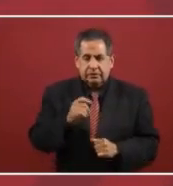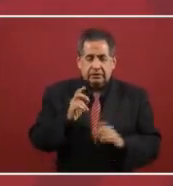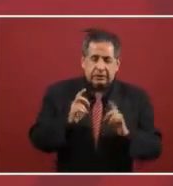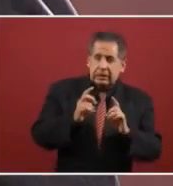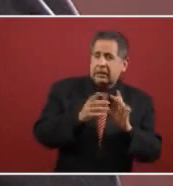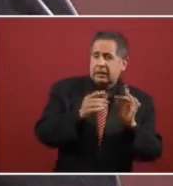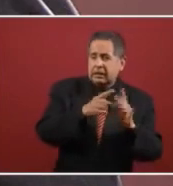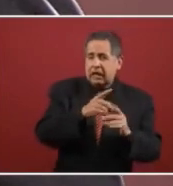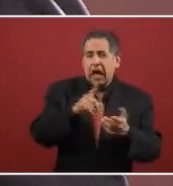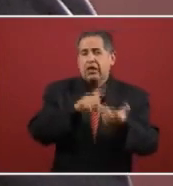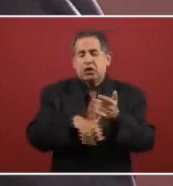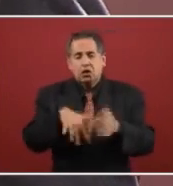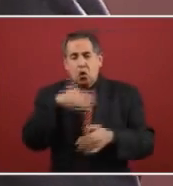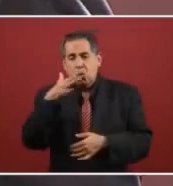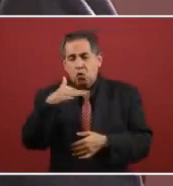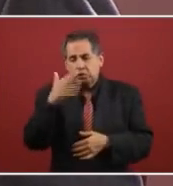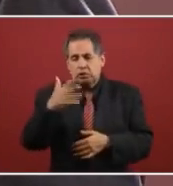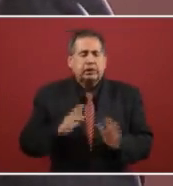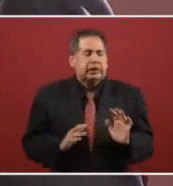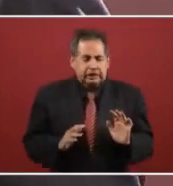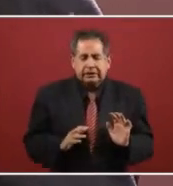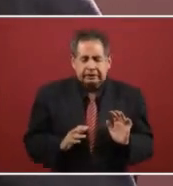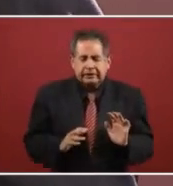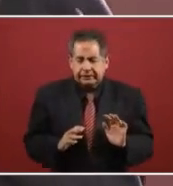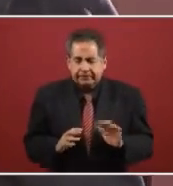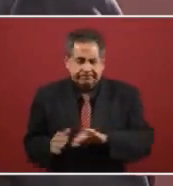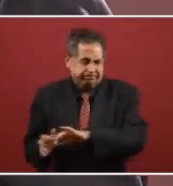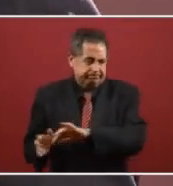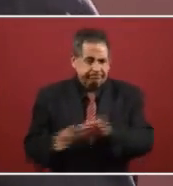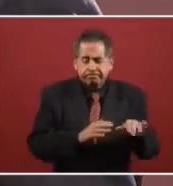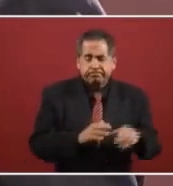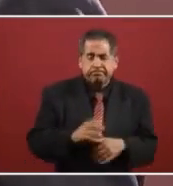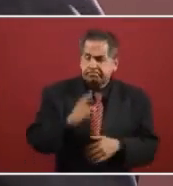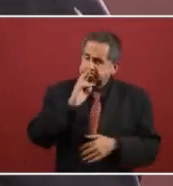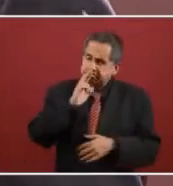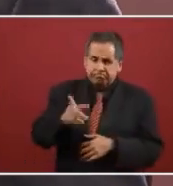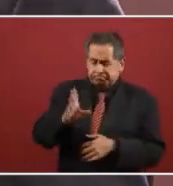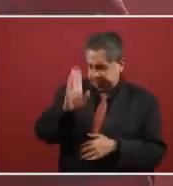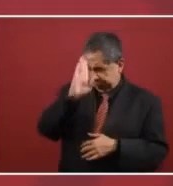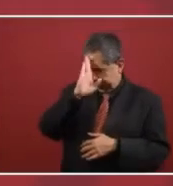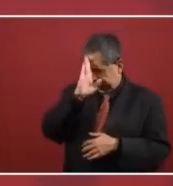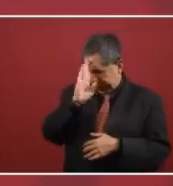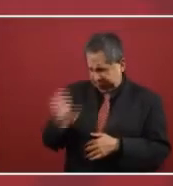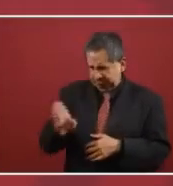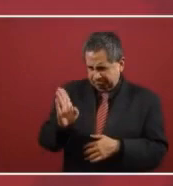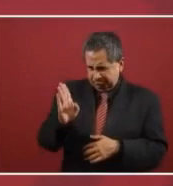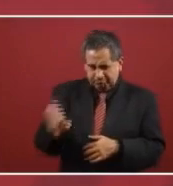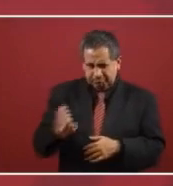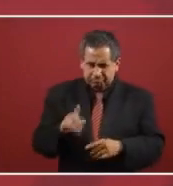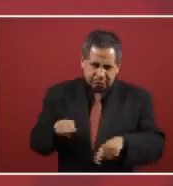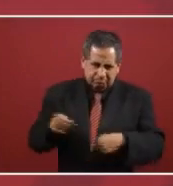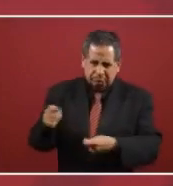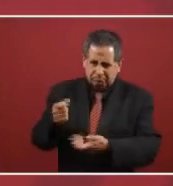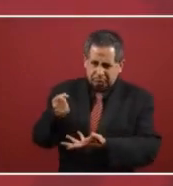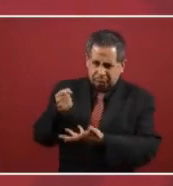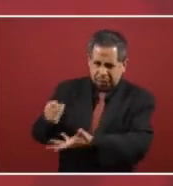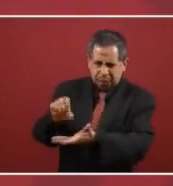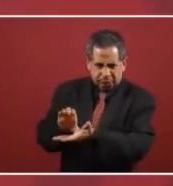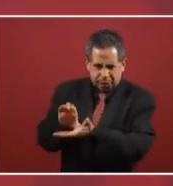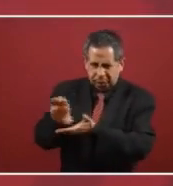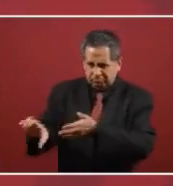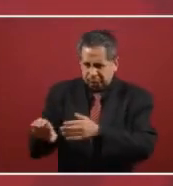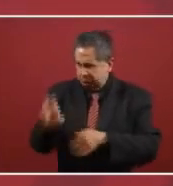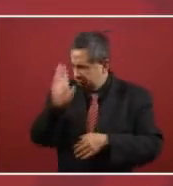and suspicions of corruption. For everything, the best is just give it